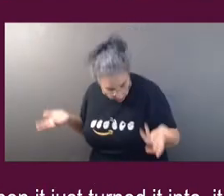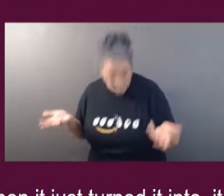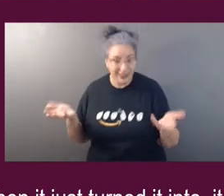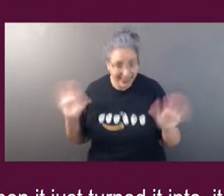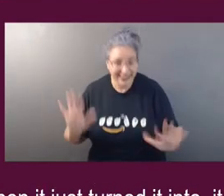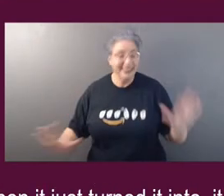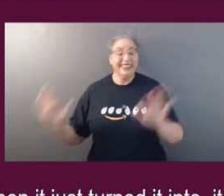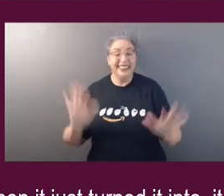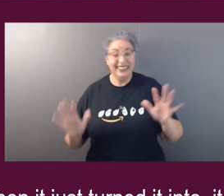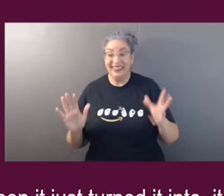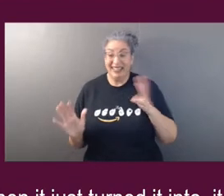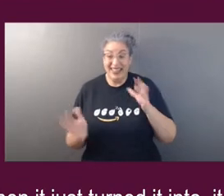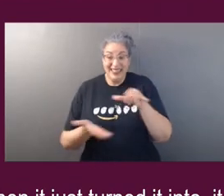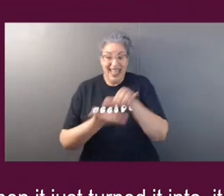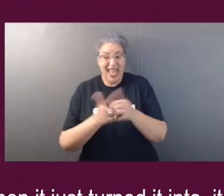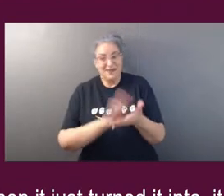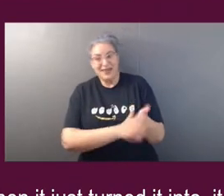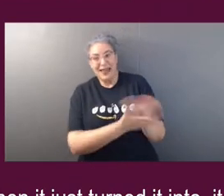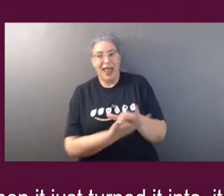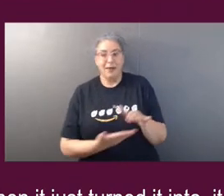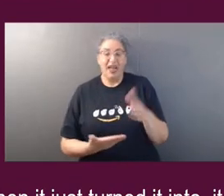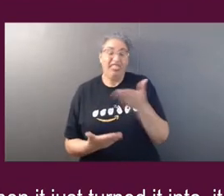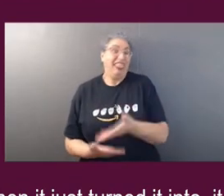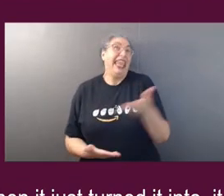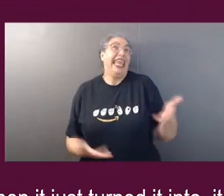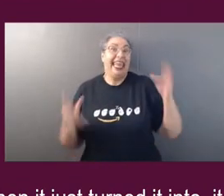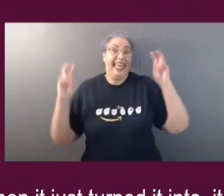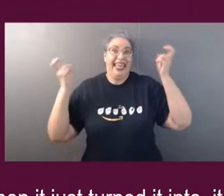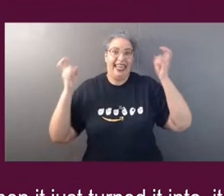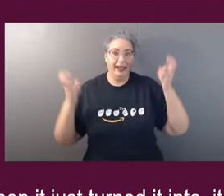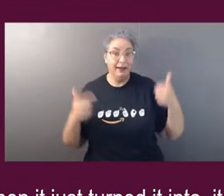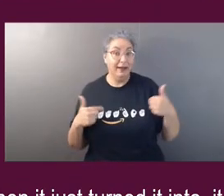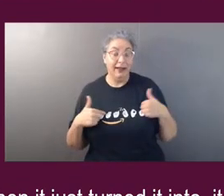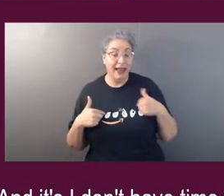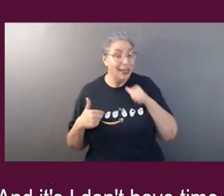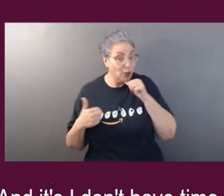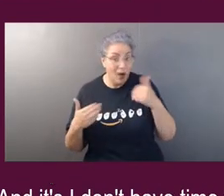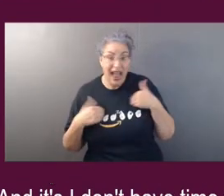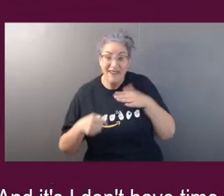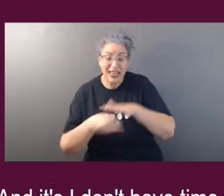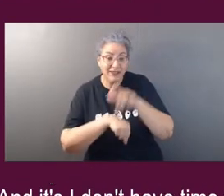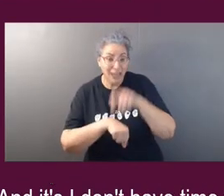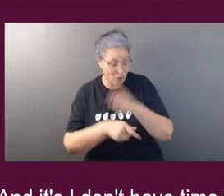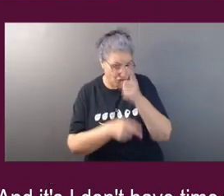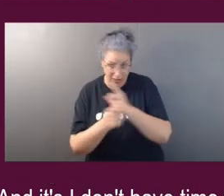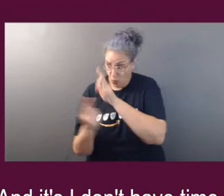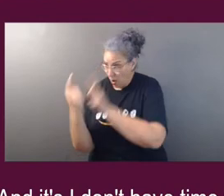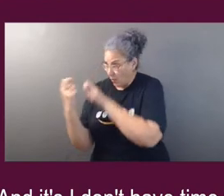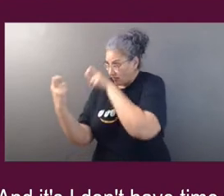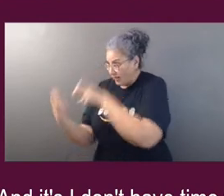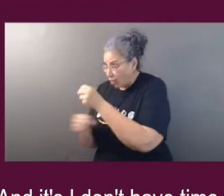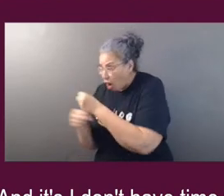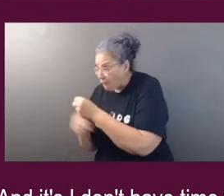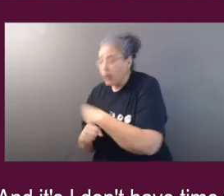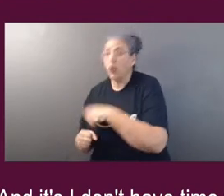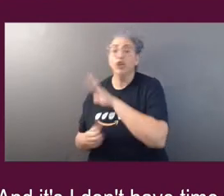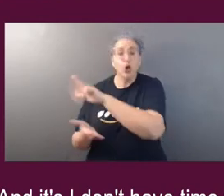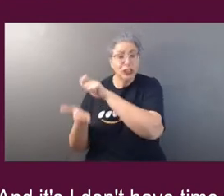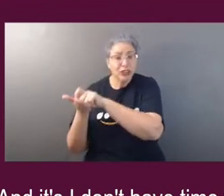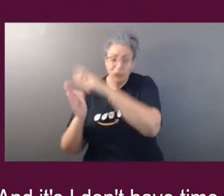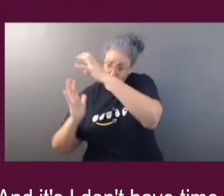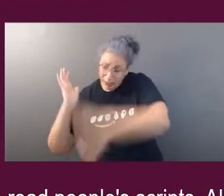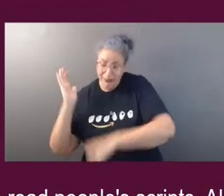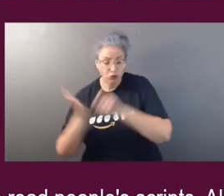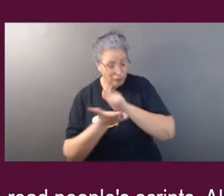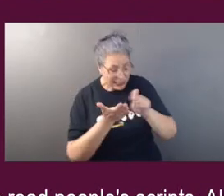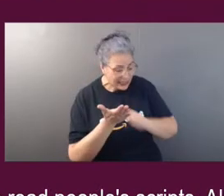own. And it became a thing. And it's, you know, I don't have time to do those coffees anymore. I don't have time to read